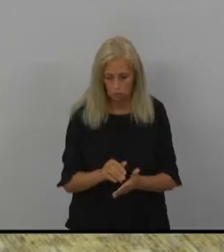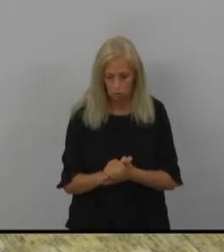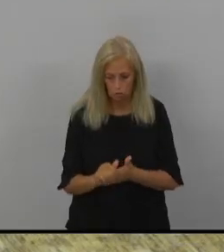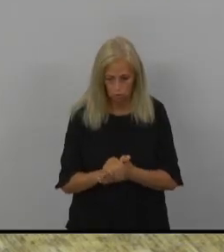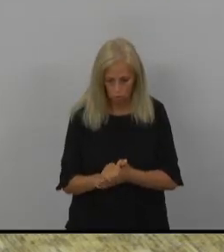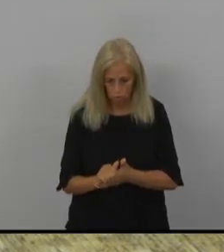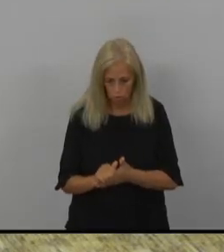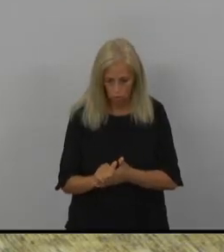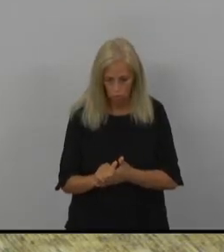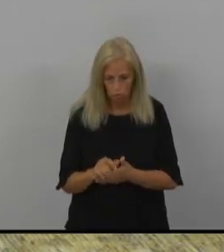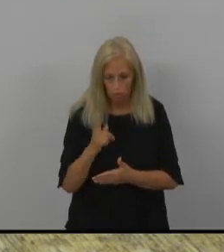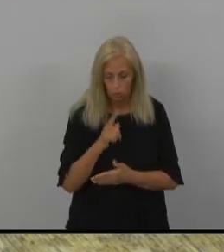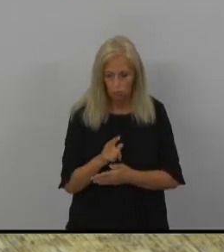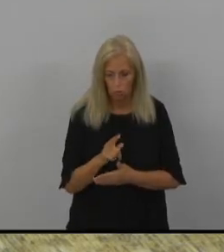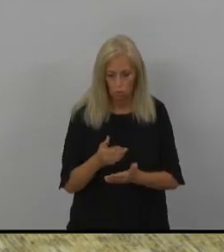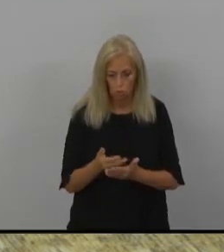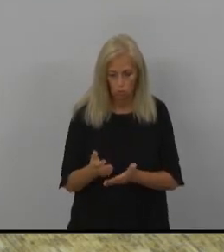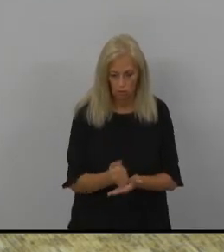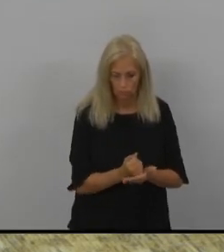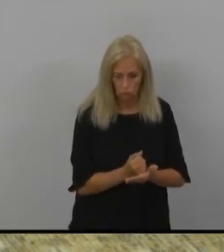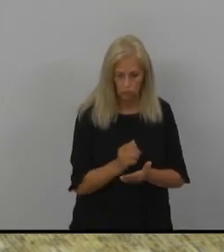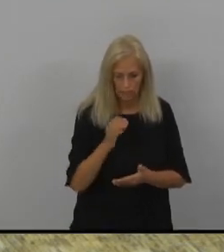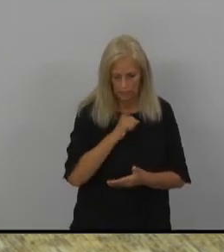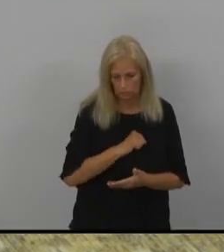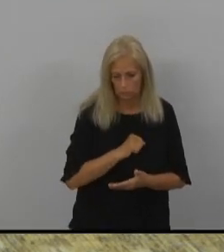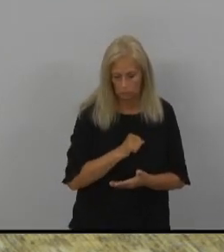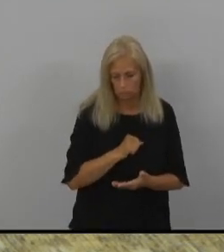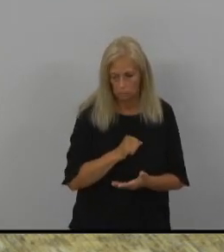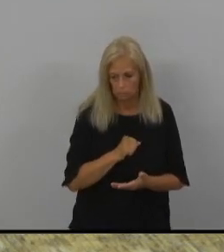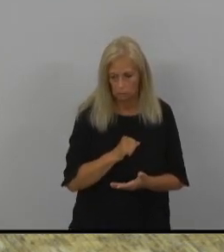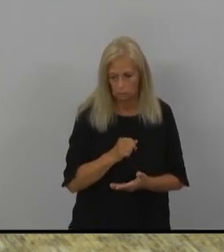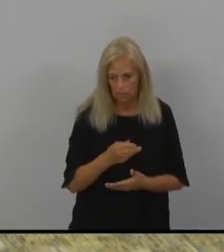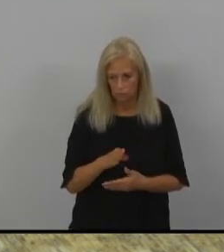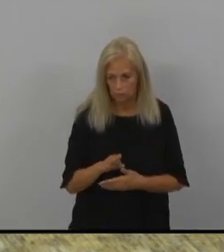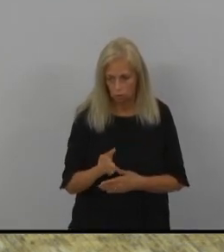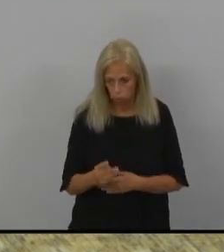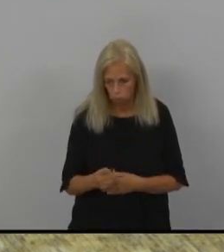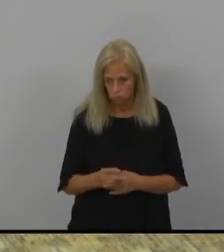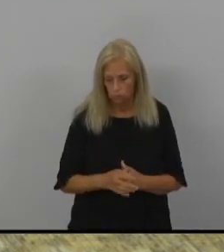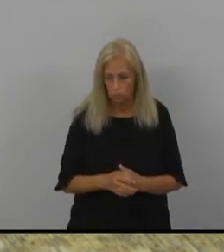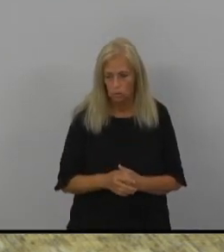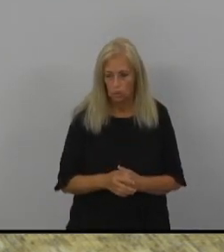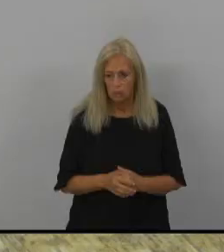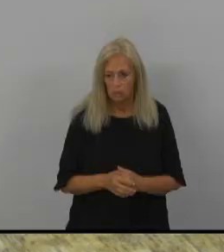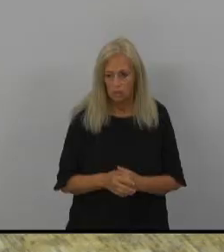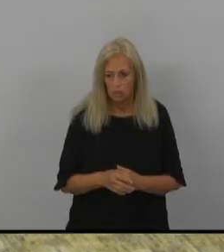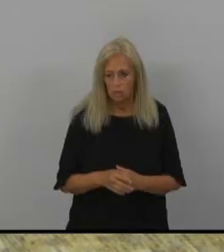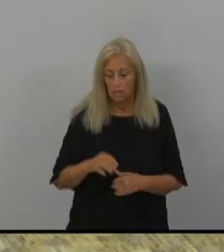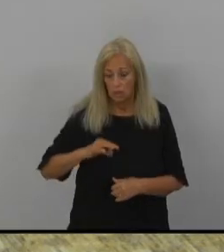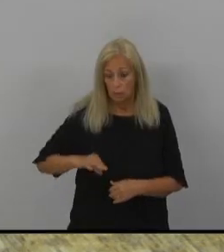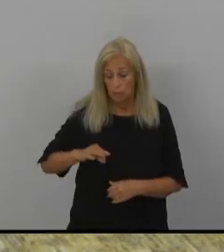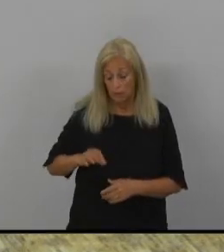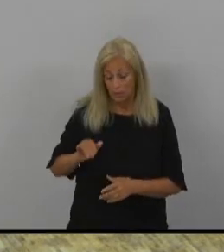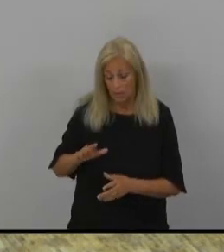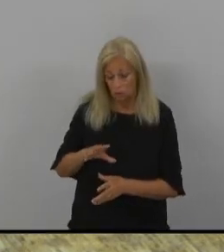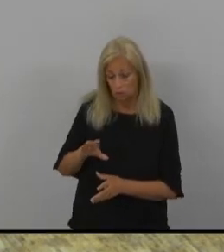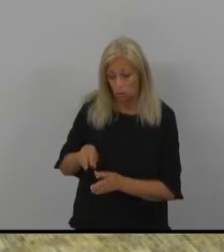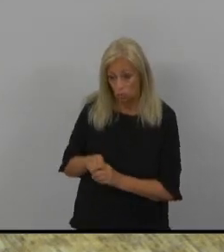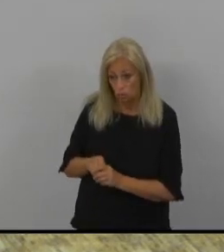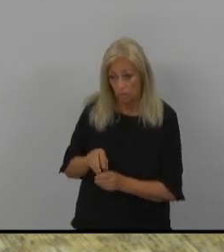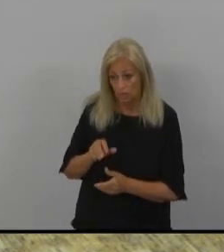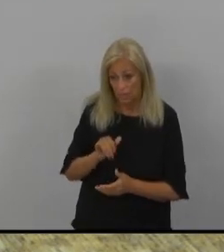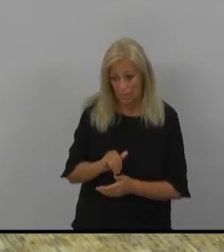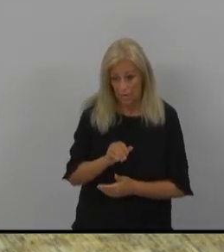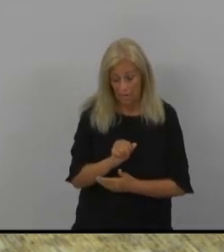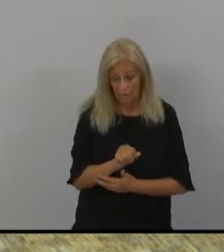we came up with out of other monies, which included to some extent, because the benefits were included in that